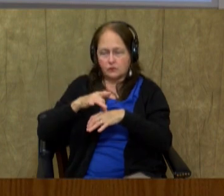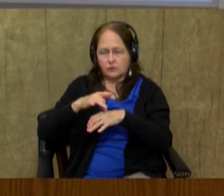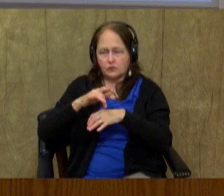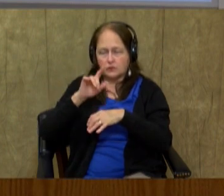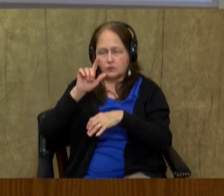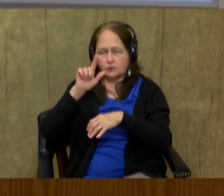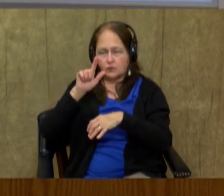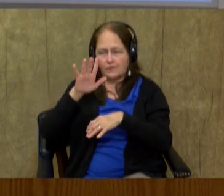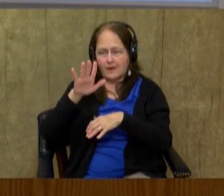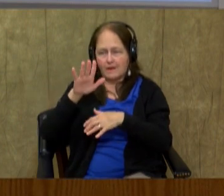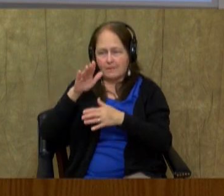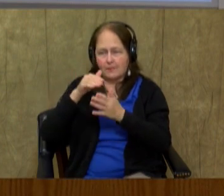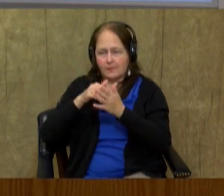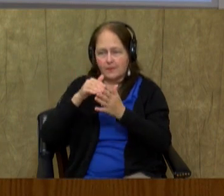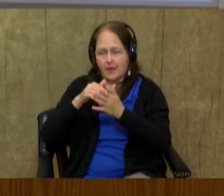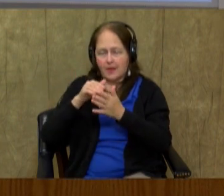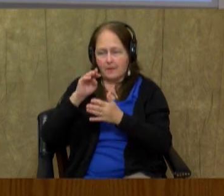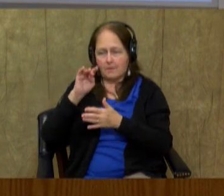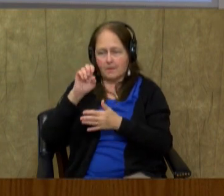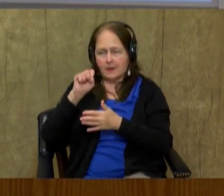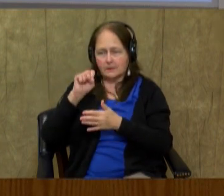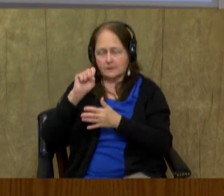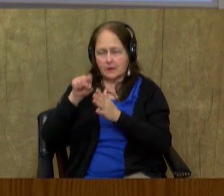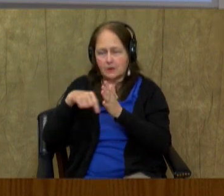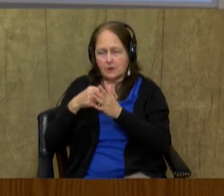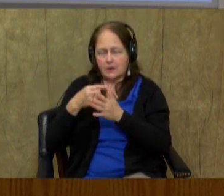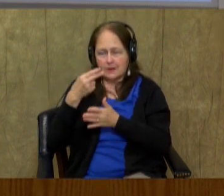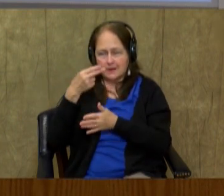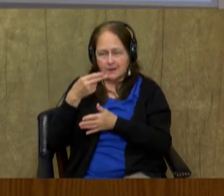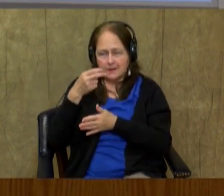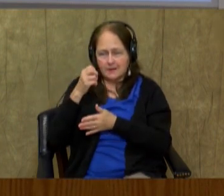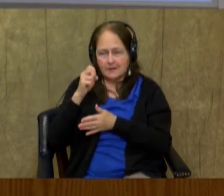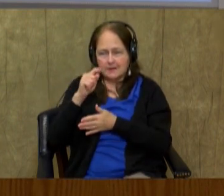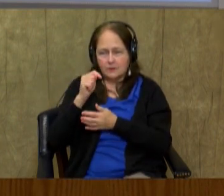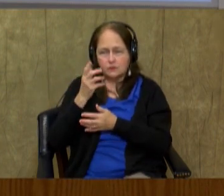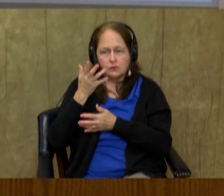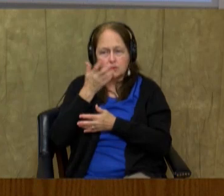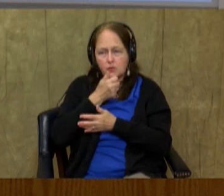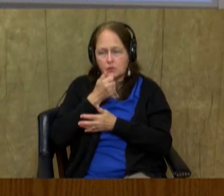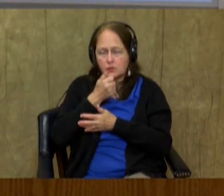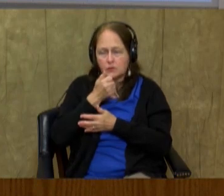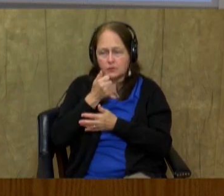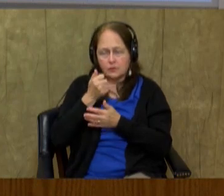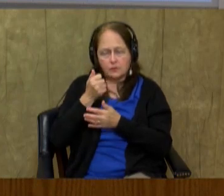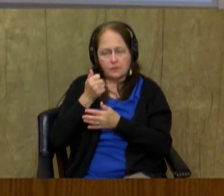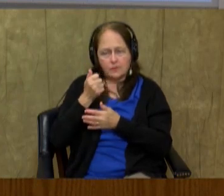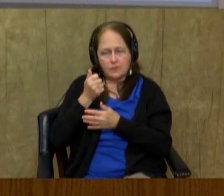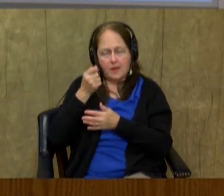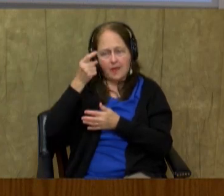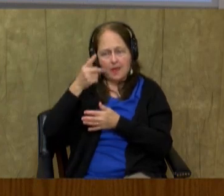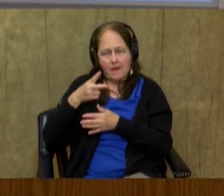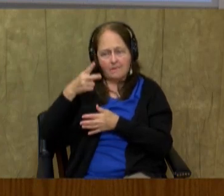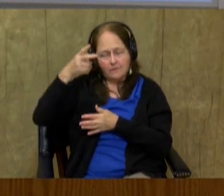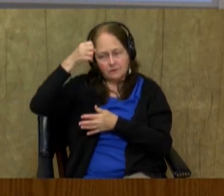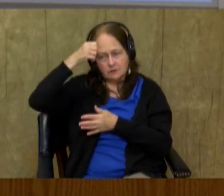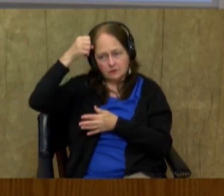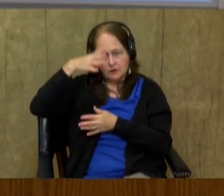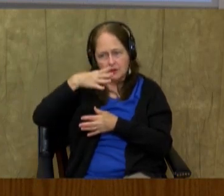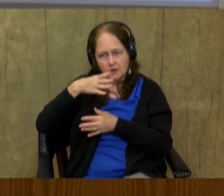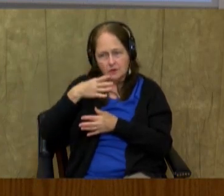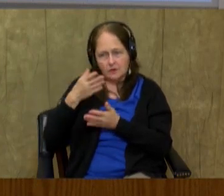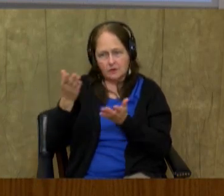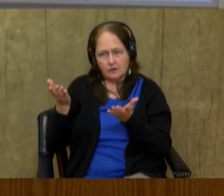over 25,000 miles per hour, causing heat about half the temperature of the sun, almost as hot as it is